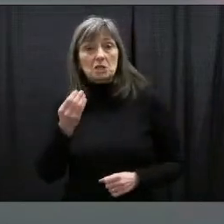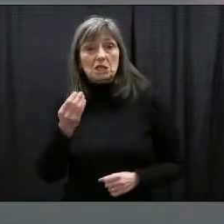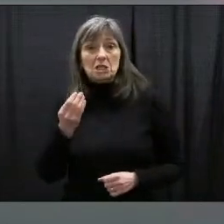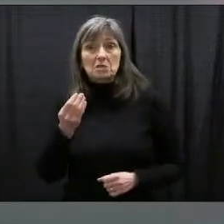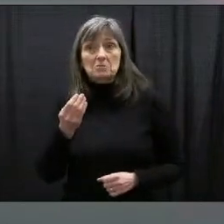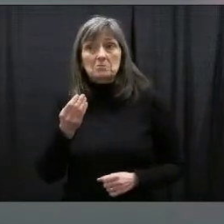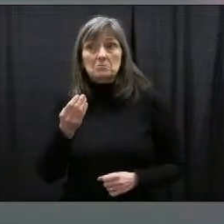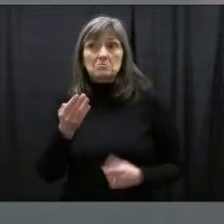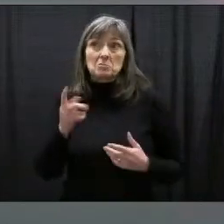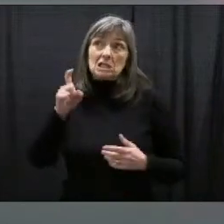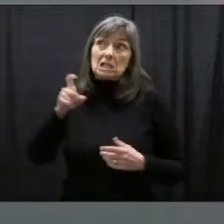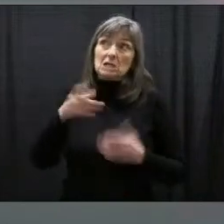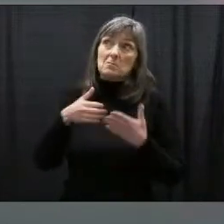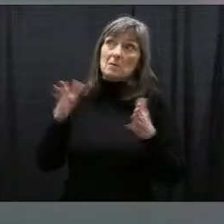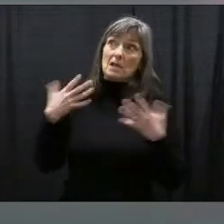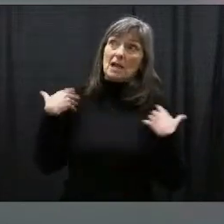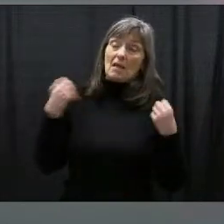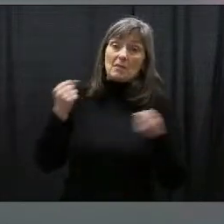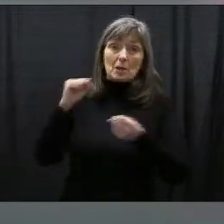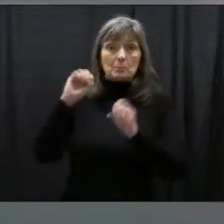might be not apparent.